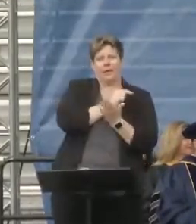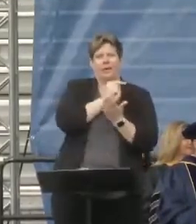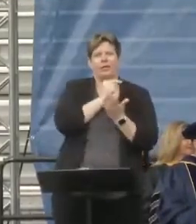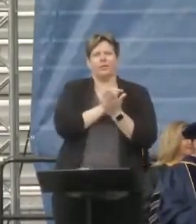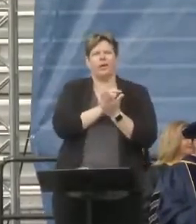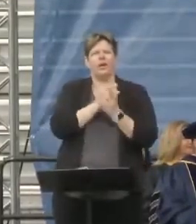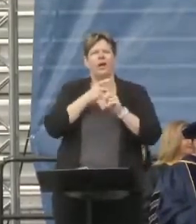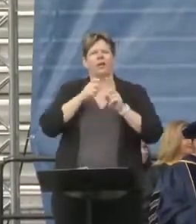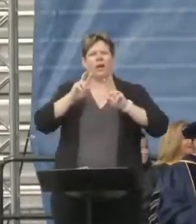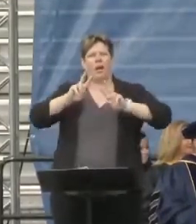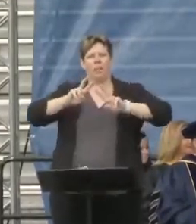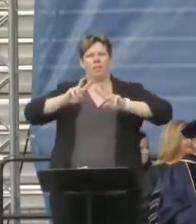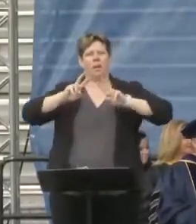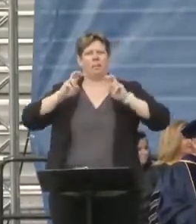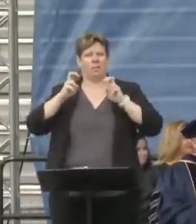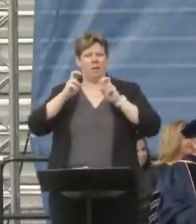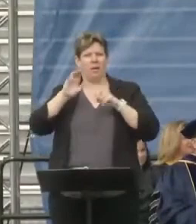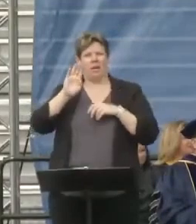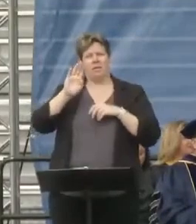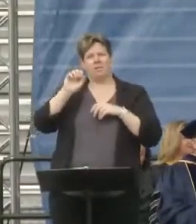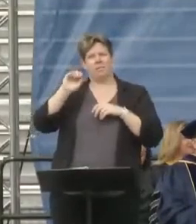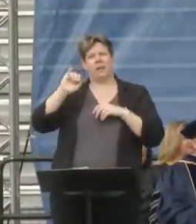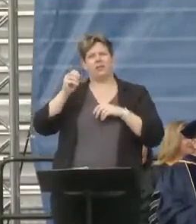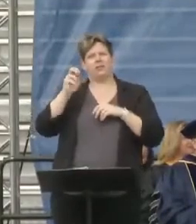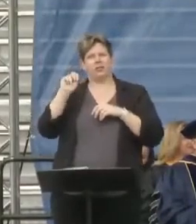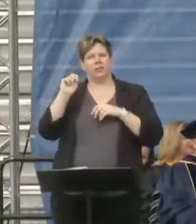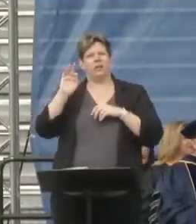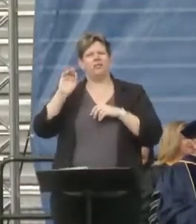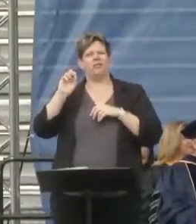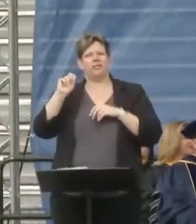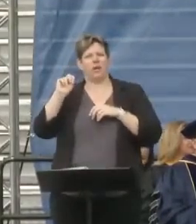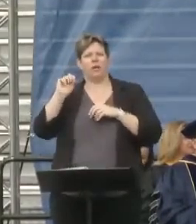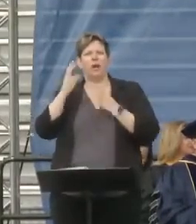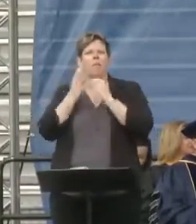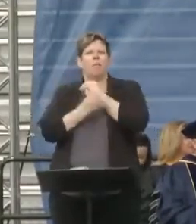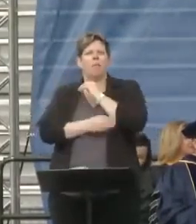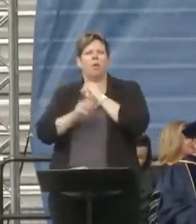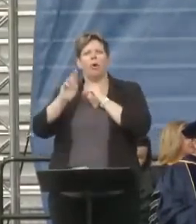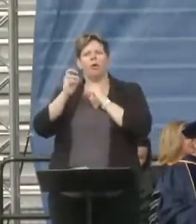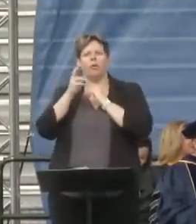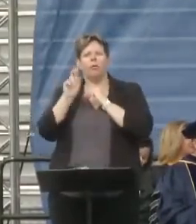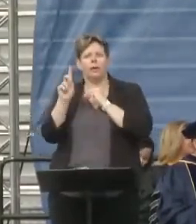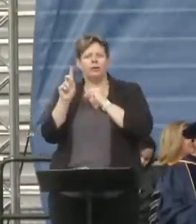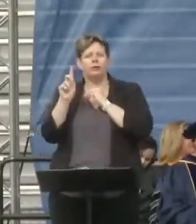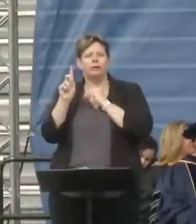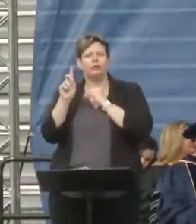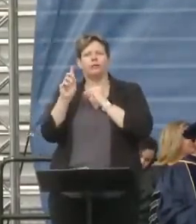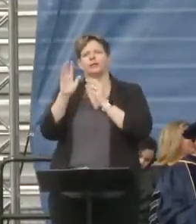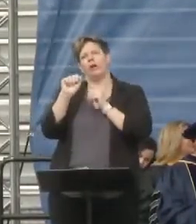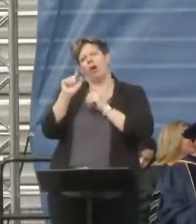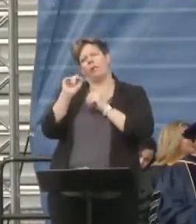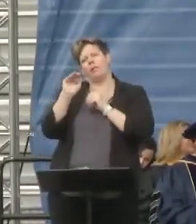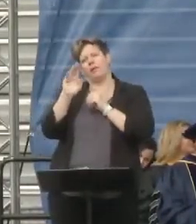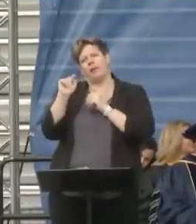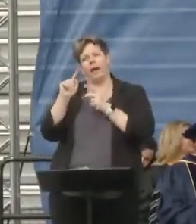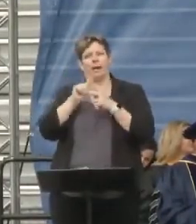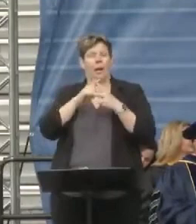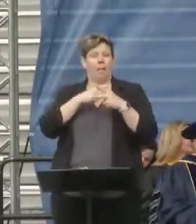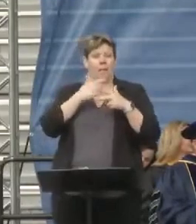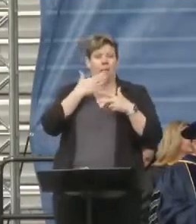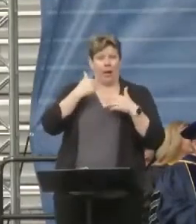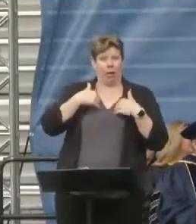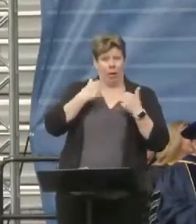proverb in Benjamin Franklin's Poor Richard's Almanac. You'll have better lifelong physical and mental health